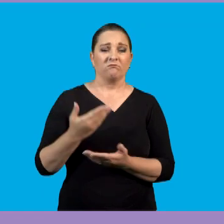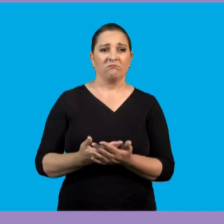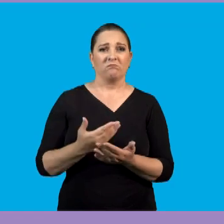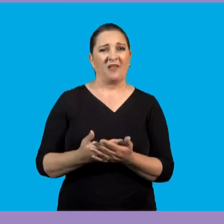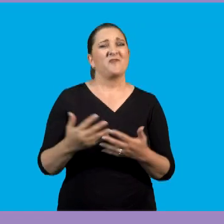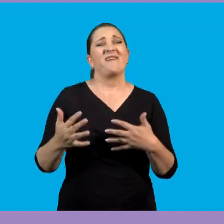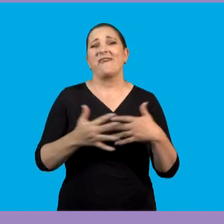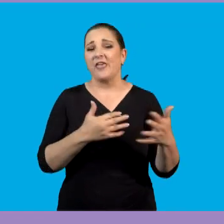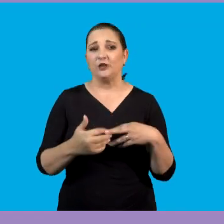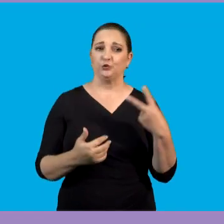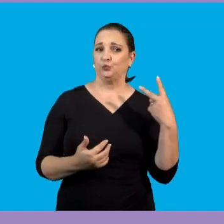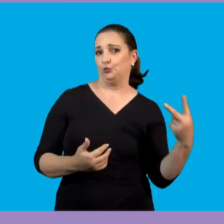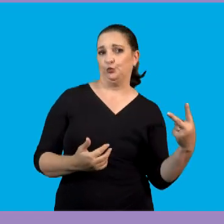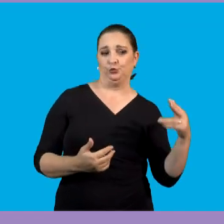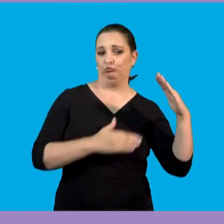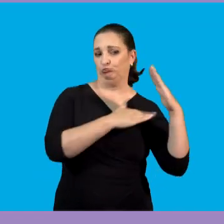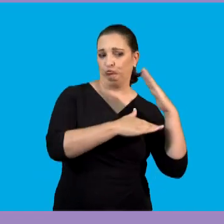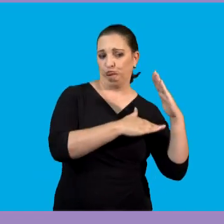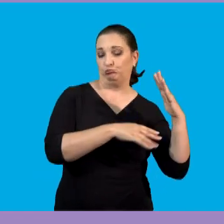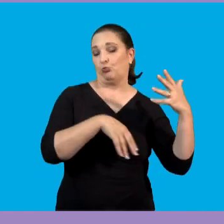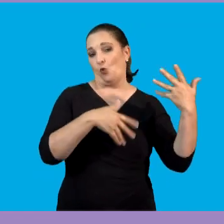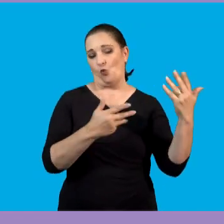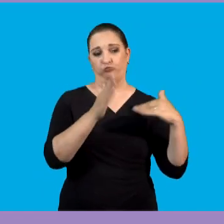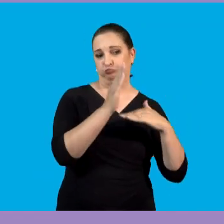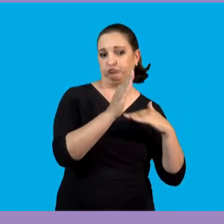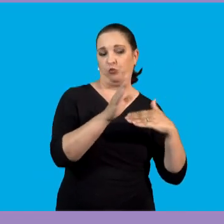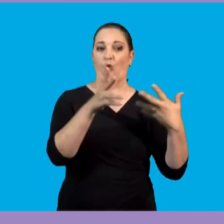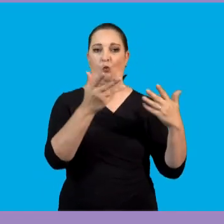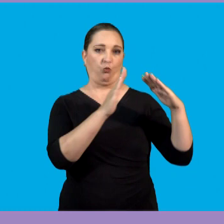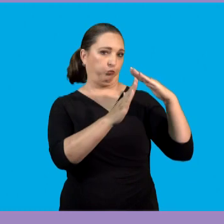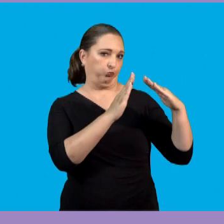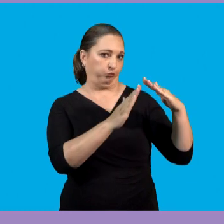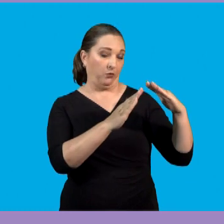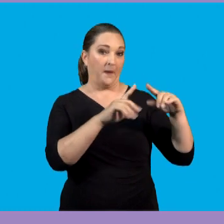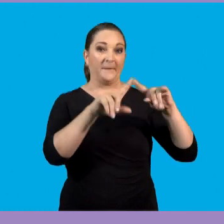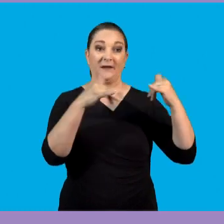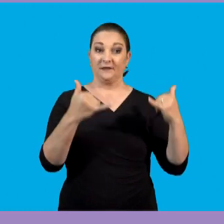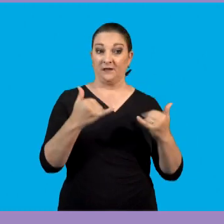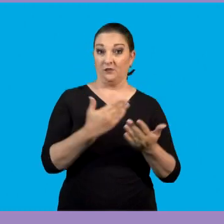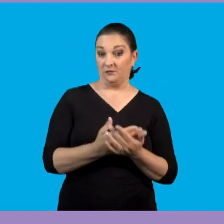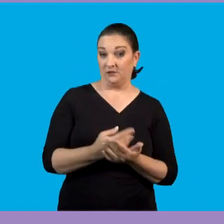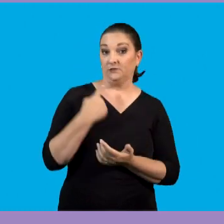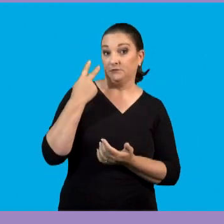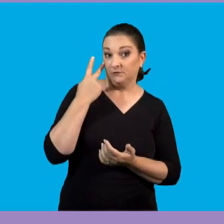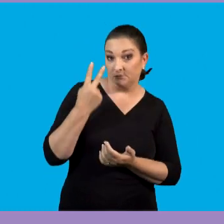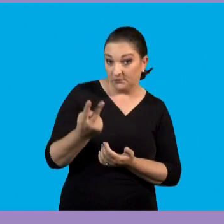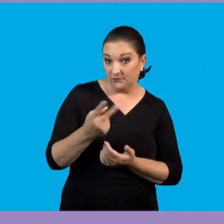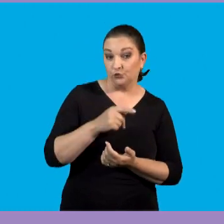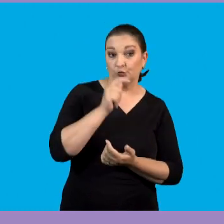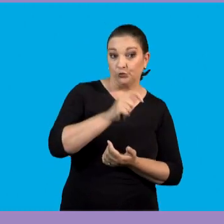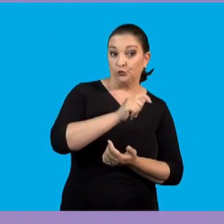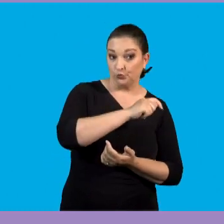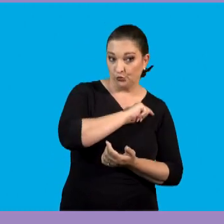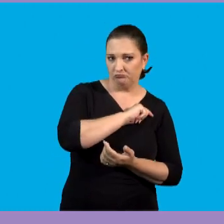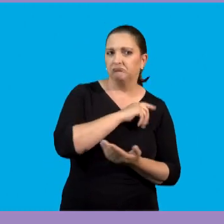any two corresponding sides that we might have taken. So we can now test if that is true